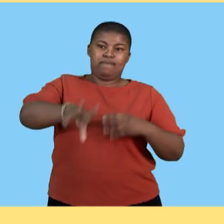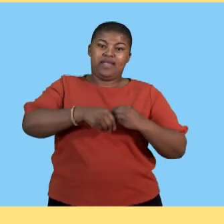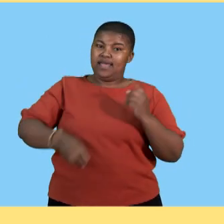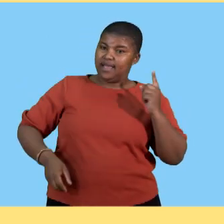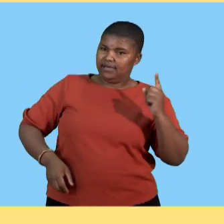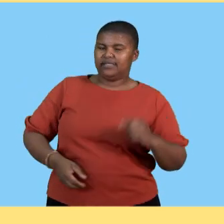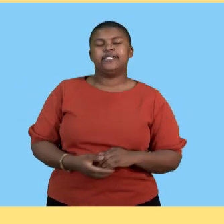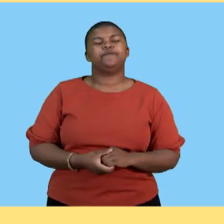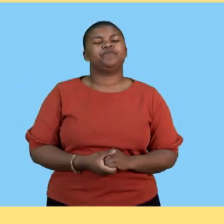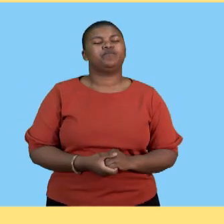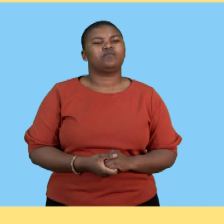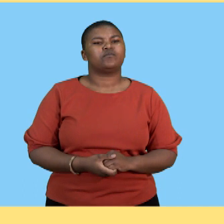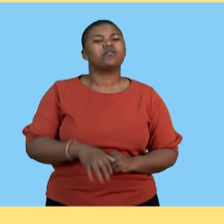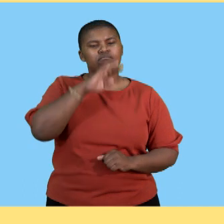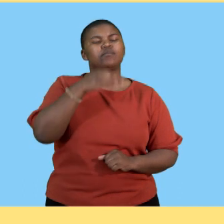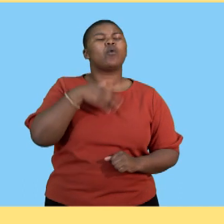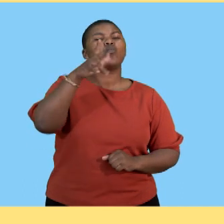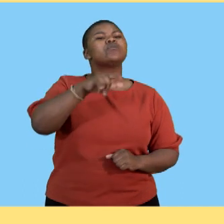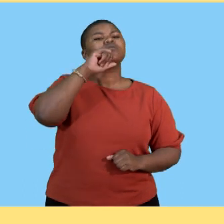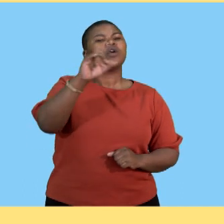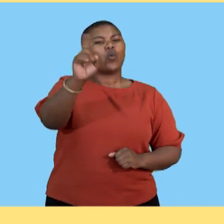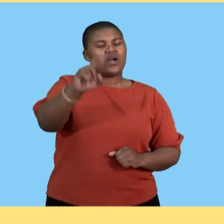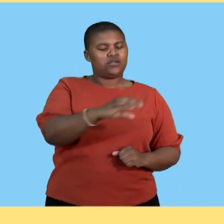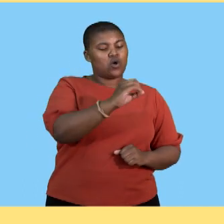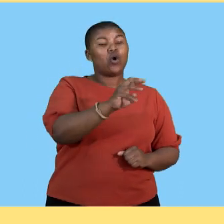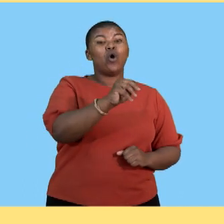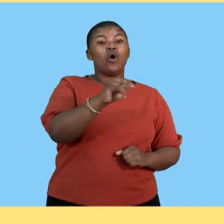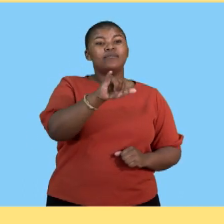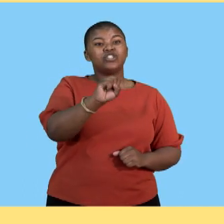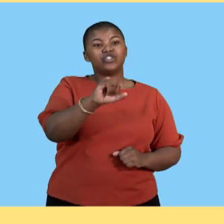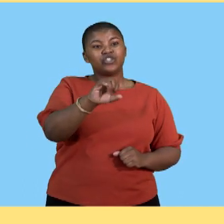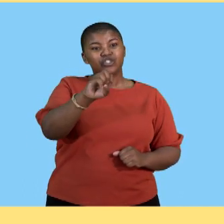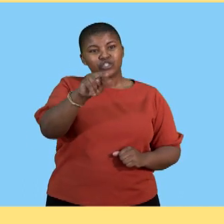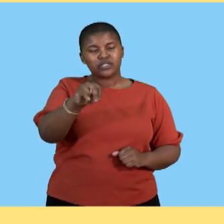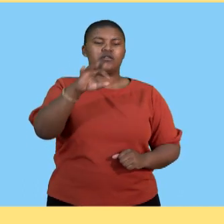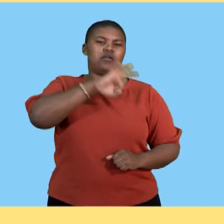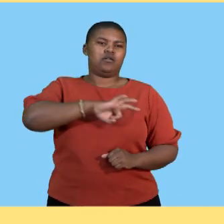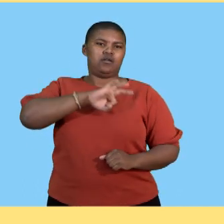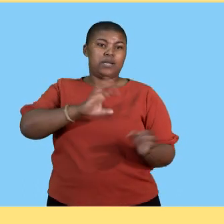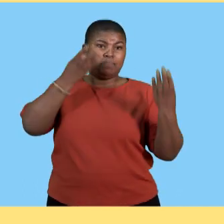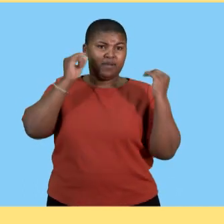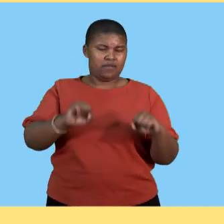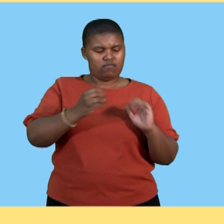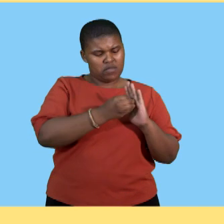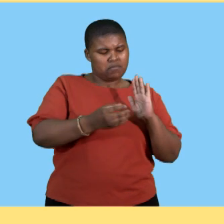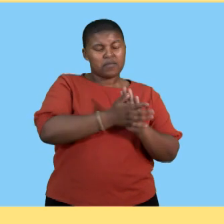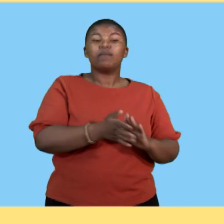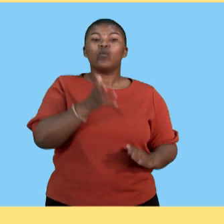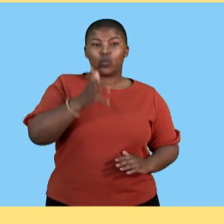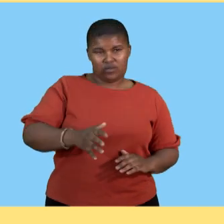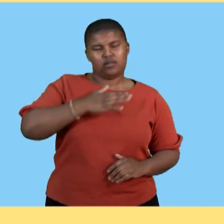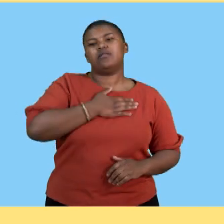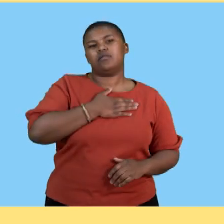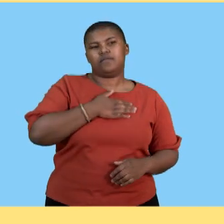income, Then I will now say commission income, right? I have to record